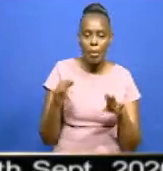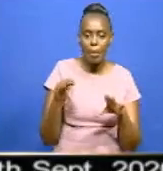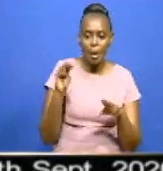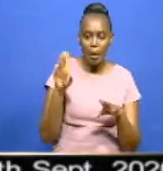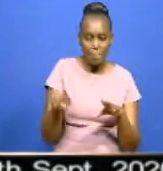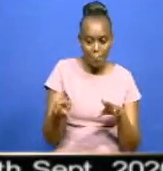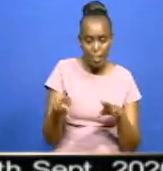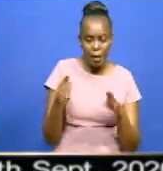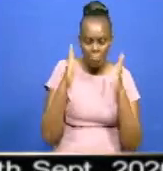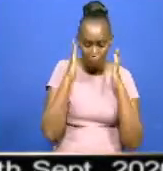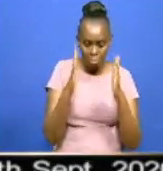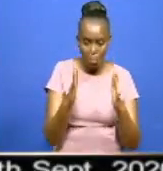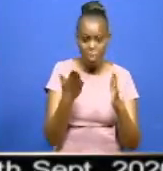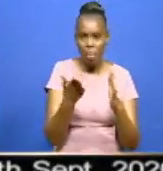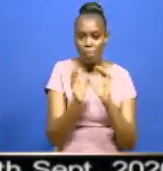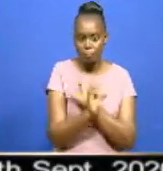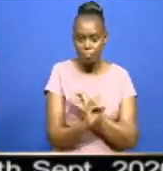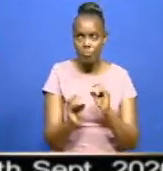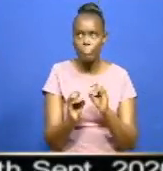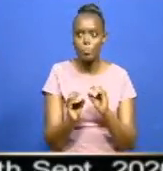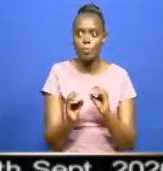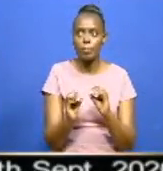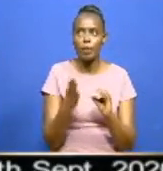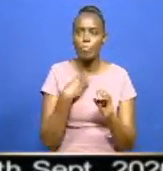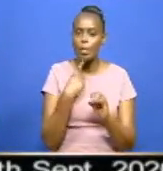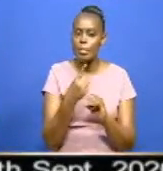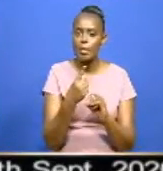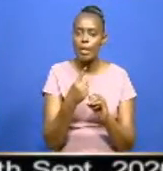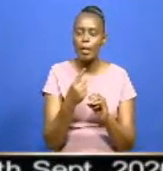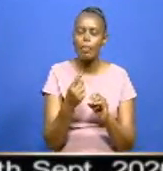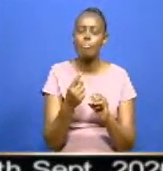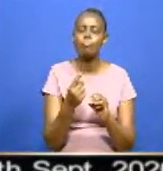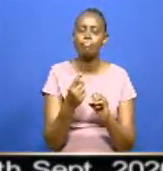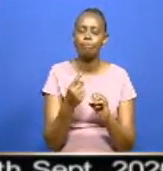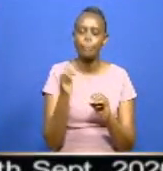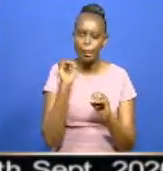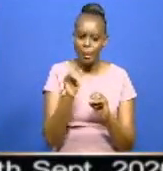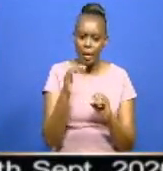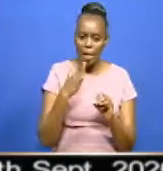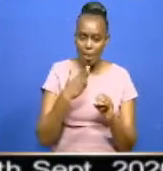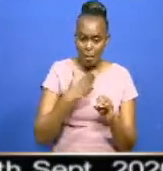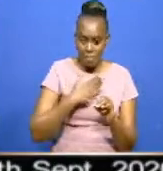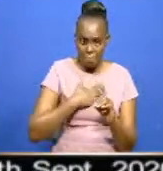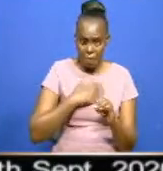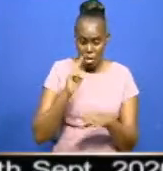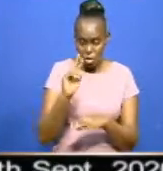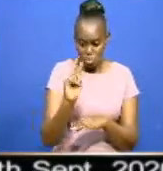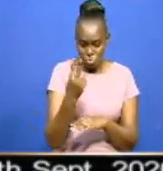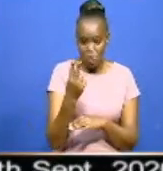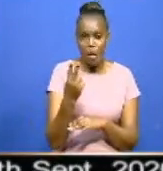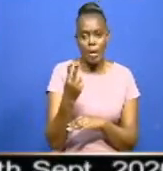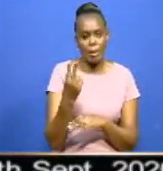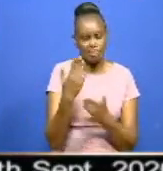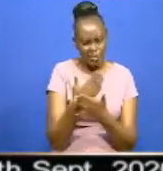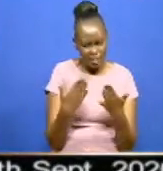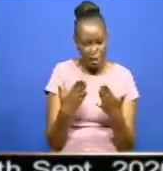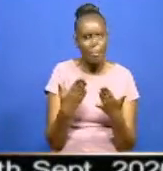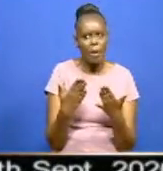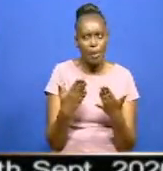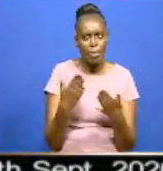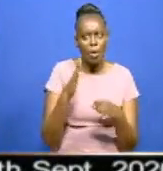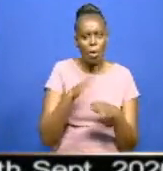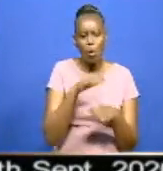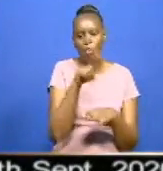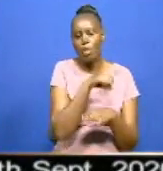who are not committed. I want, Mr. Speaker, to say and go on record that I have twice somehow been on the